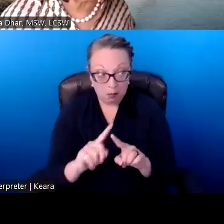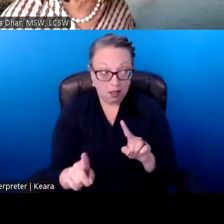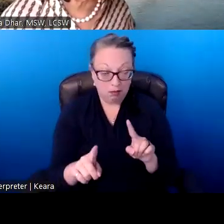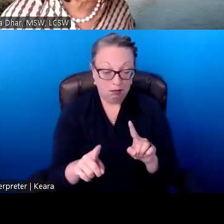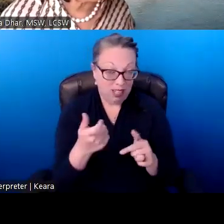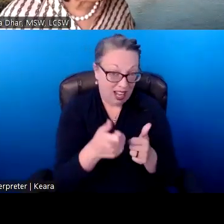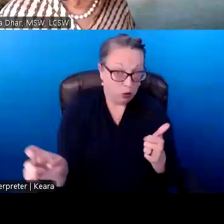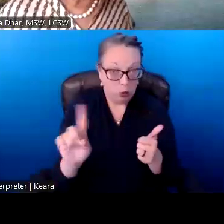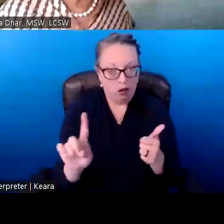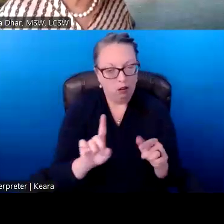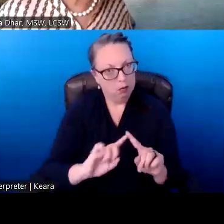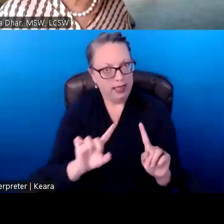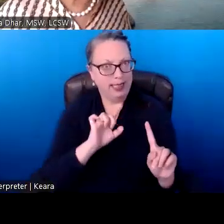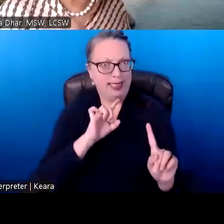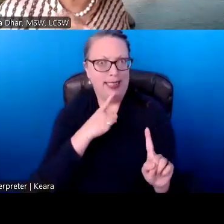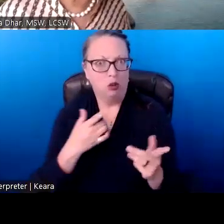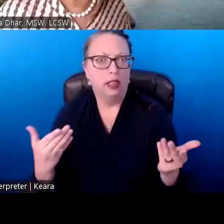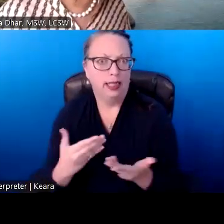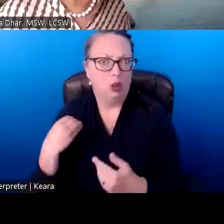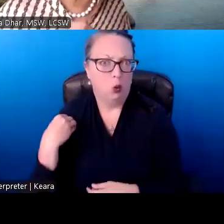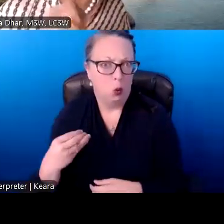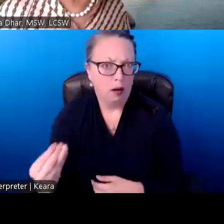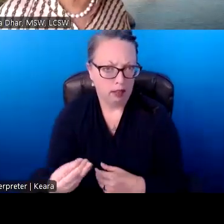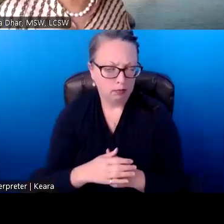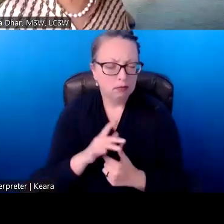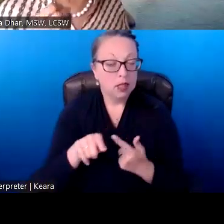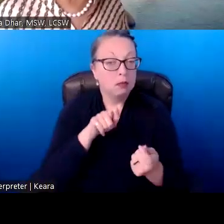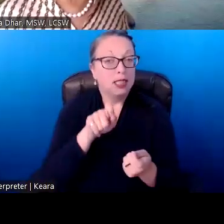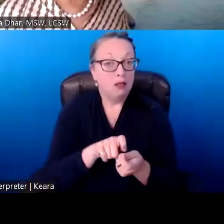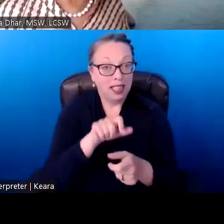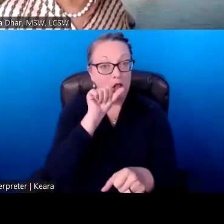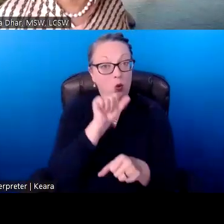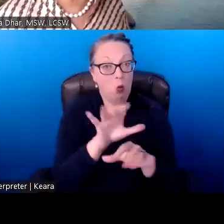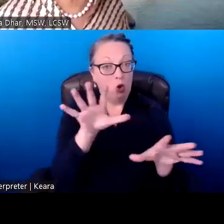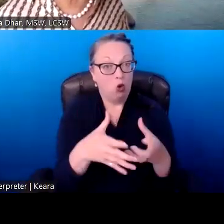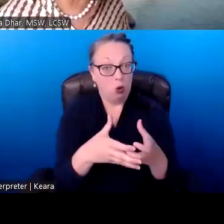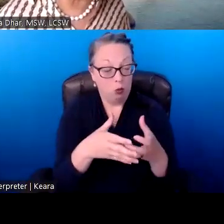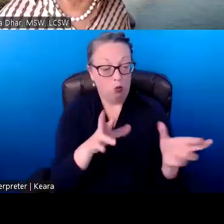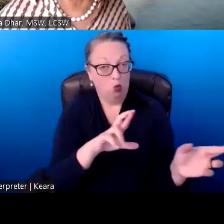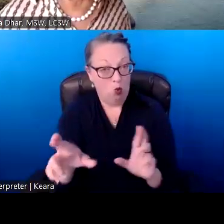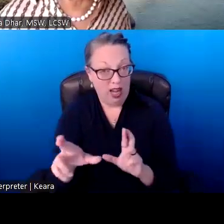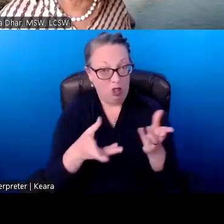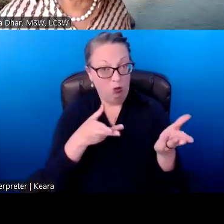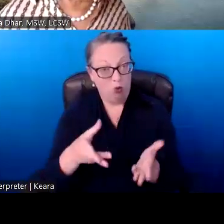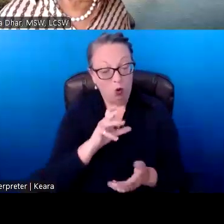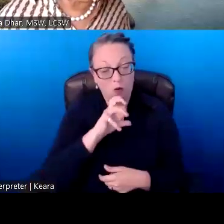Oregon, especially the workforce that is prepared to serve older adults with serious mental